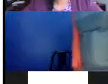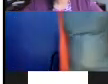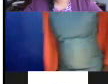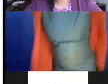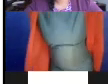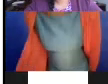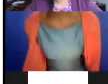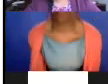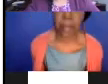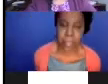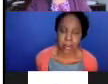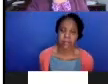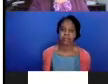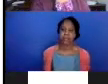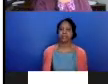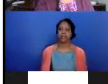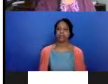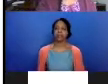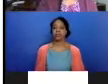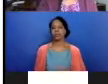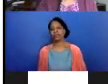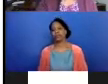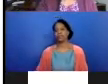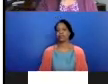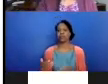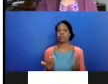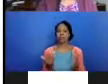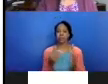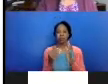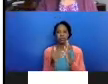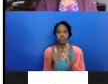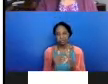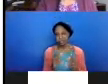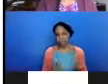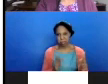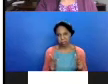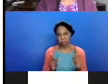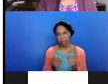tell us that they want in these kind of situations, is for